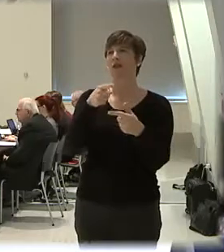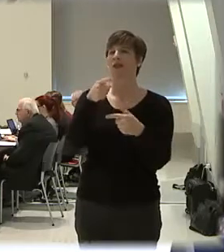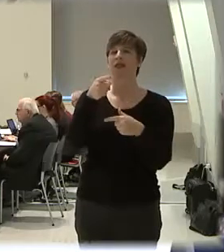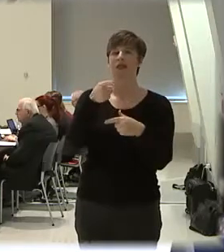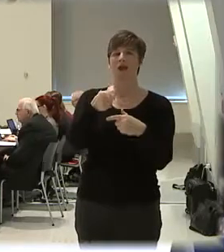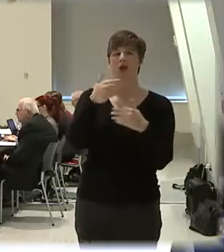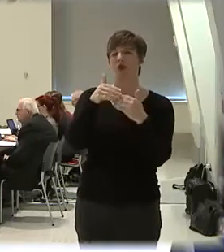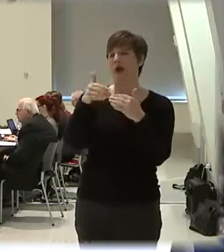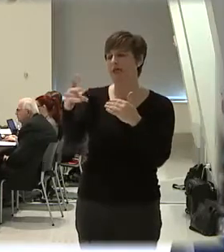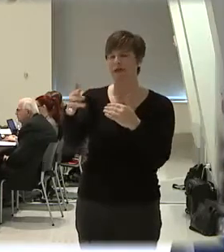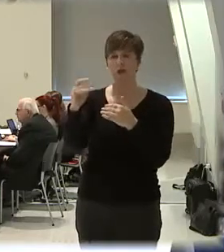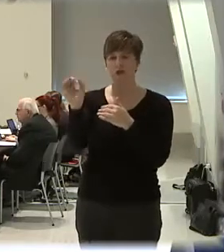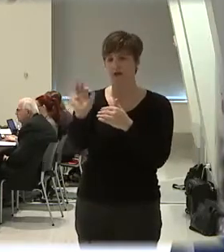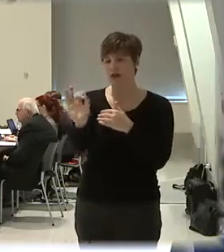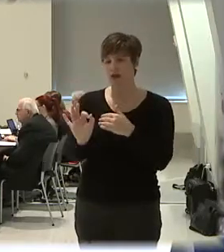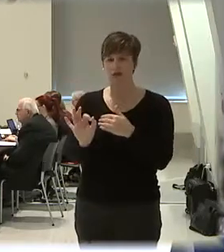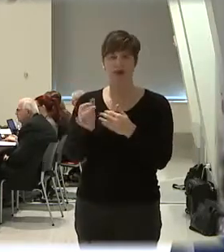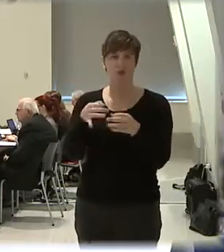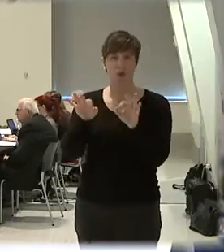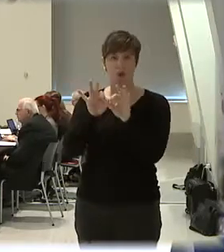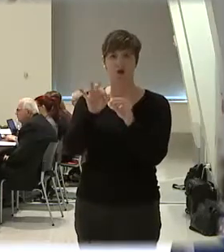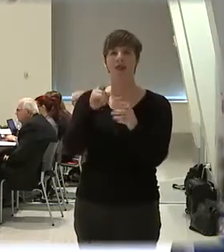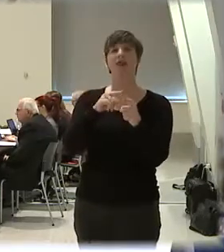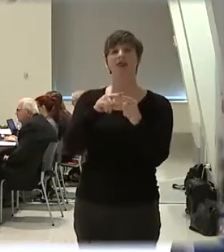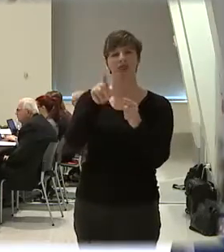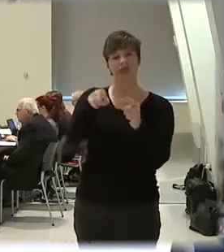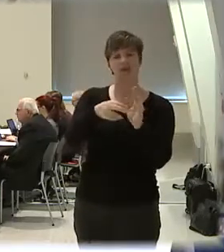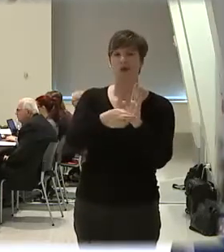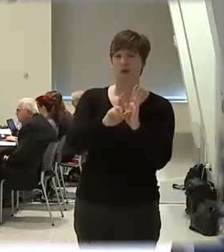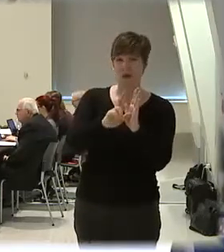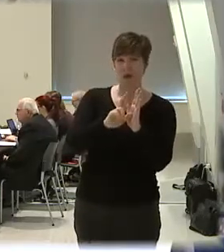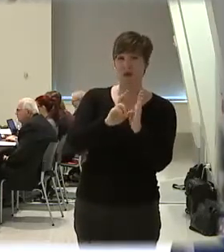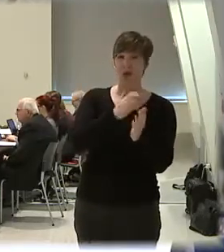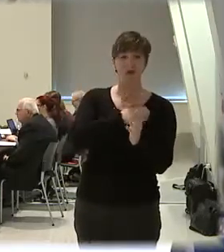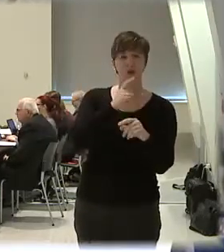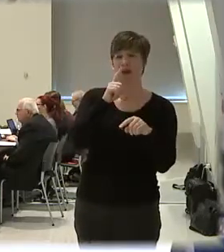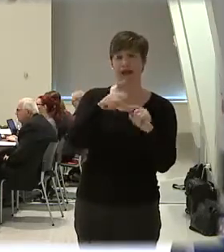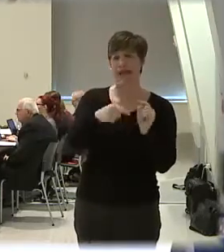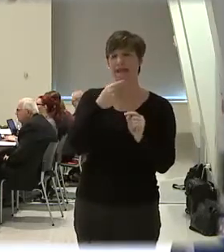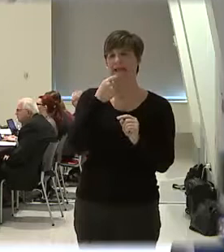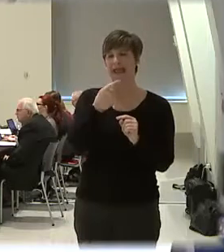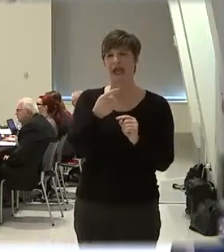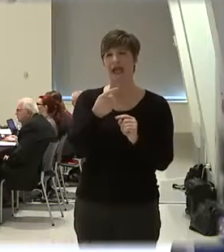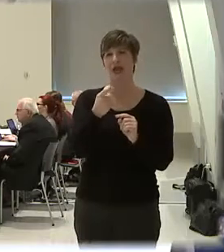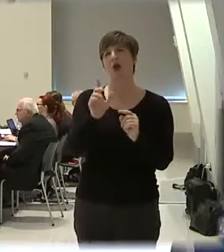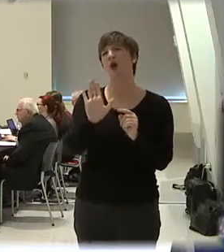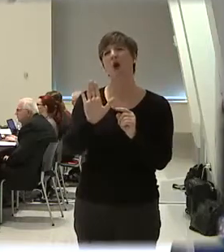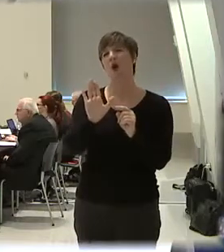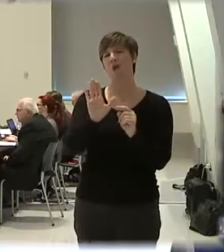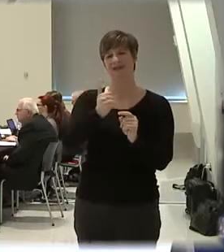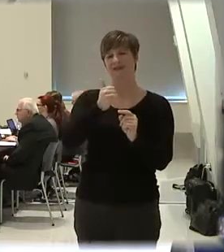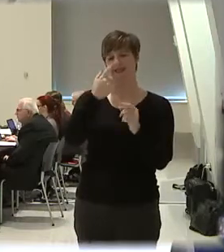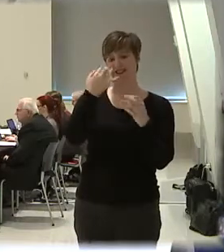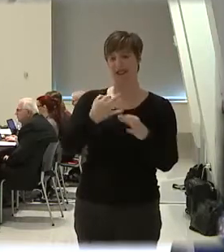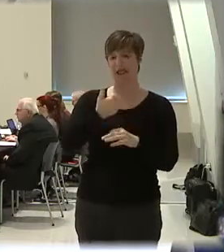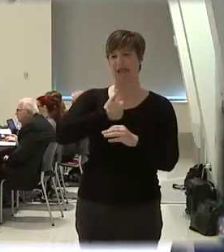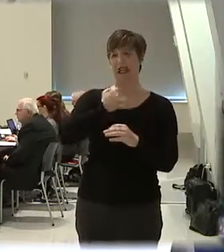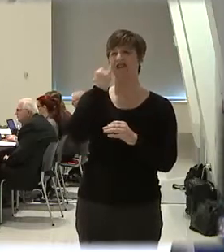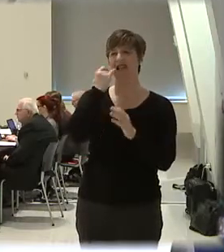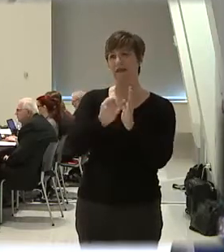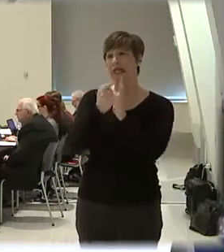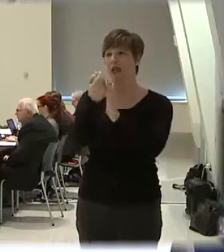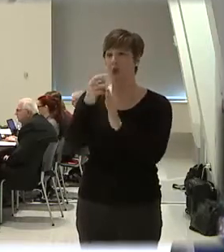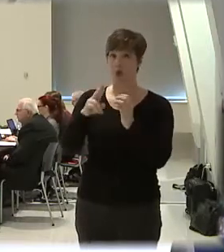the rest of it was nothing. I think that needs to be reviewed, obviously. The officer can't just self-determine whether something is worth keeping